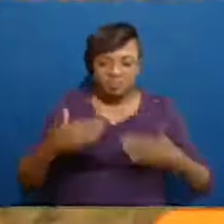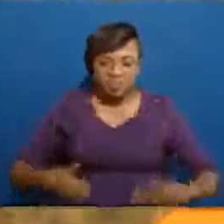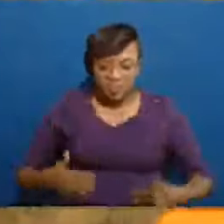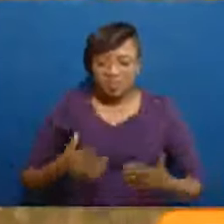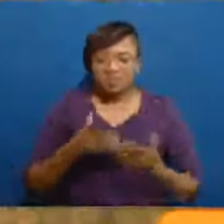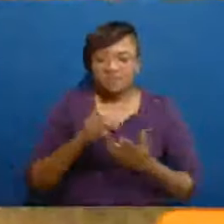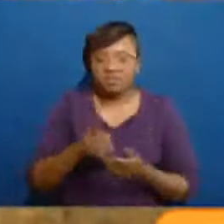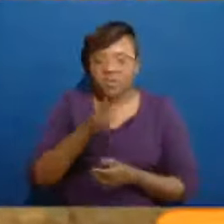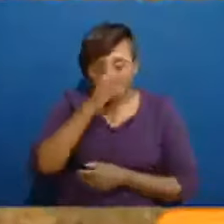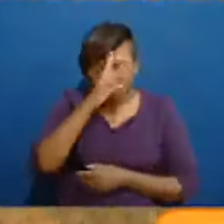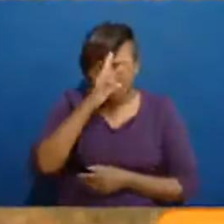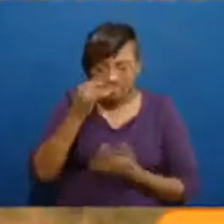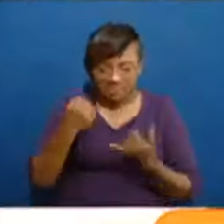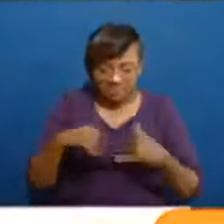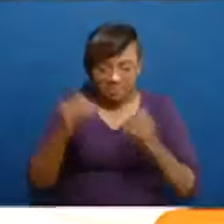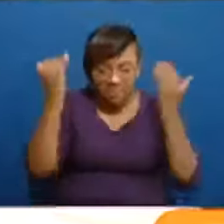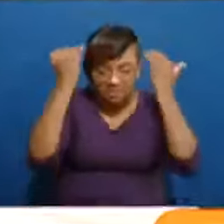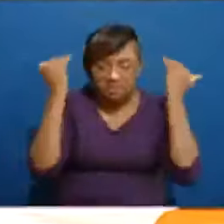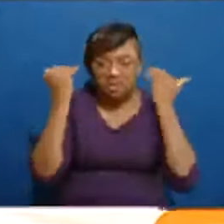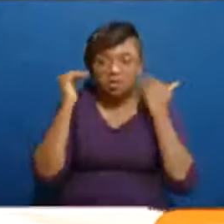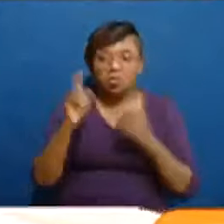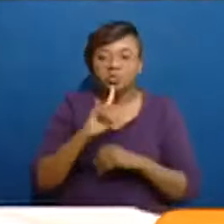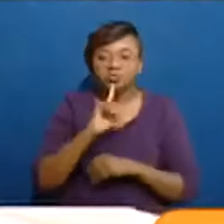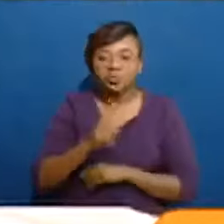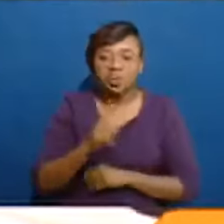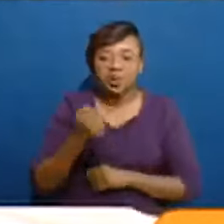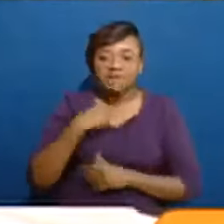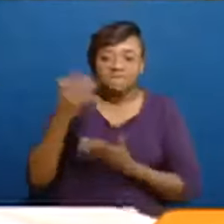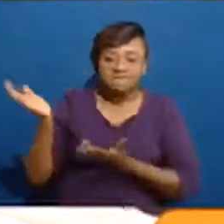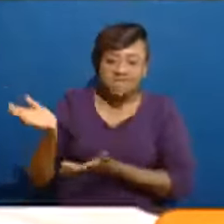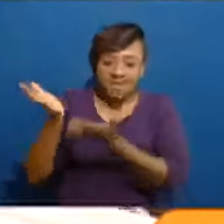were enforcing a court order.